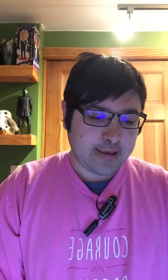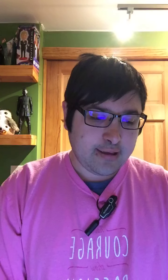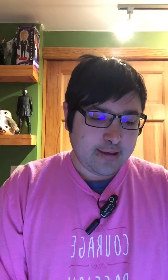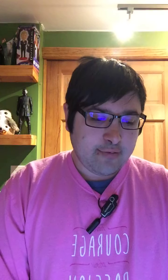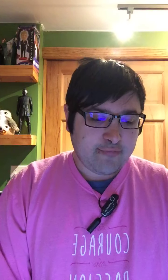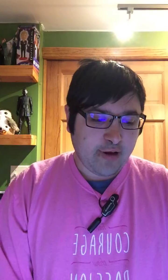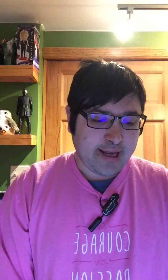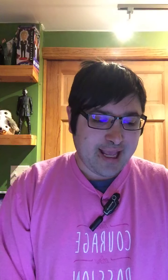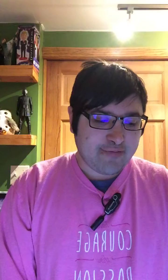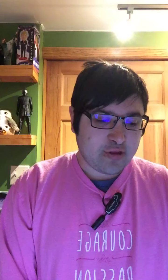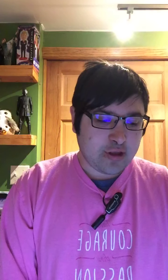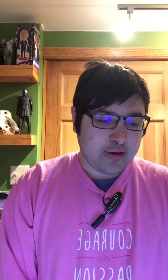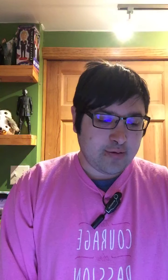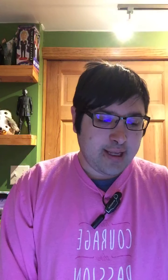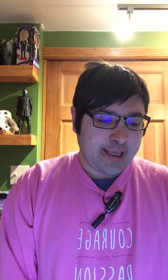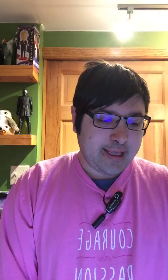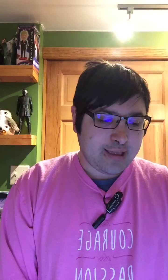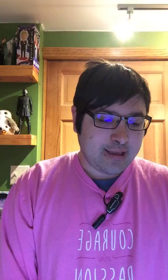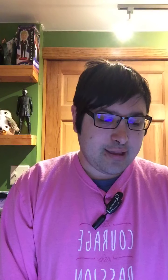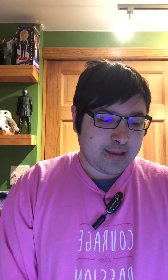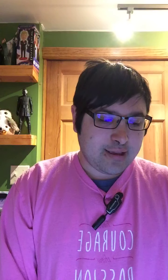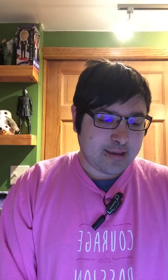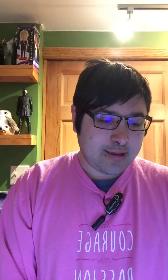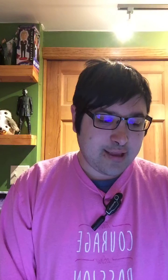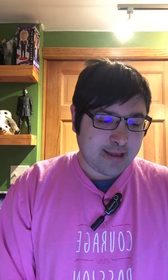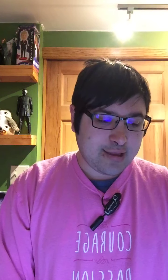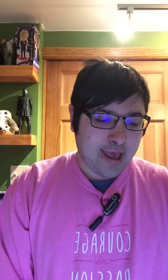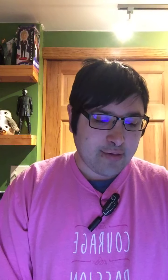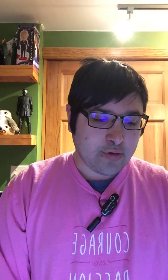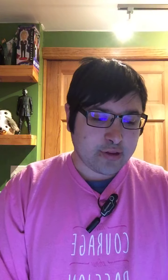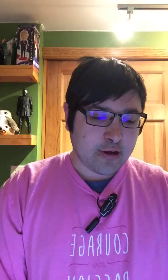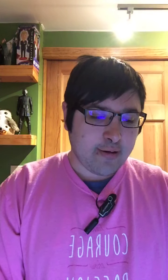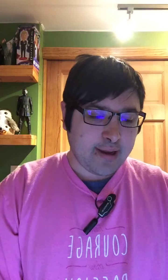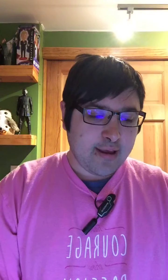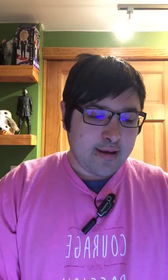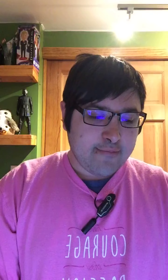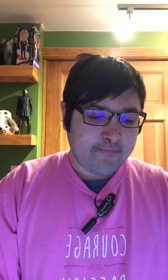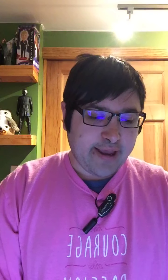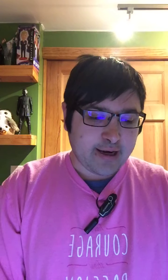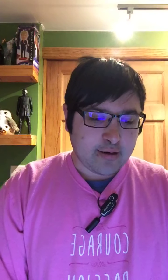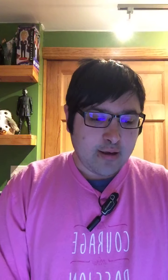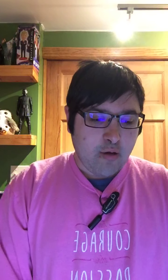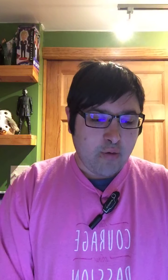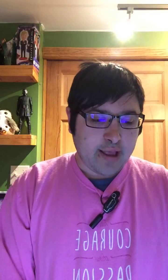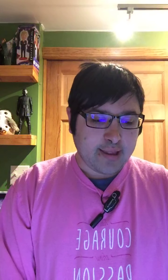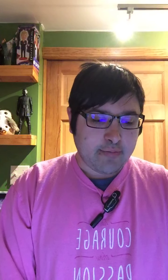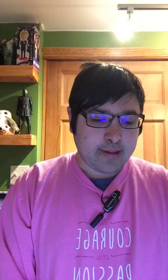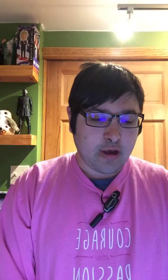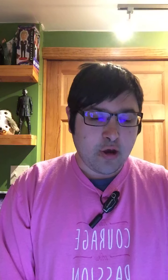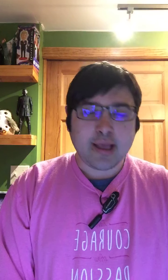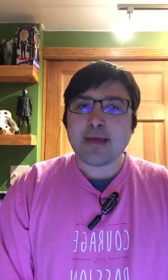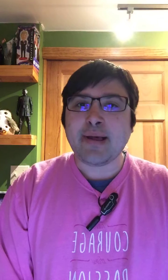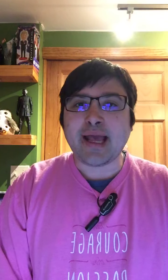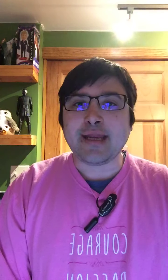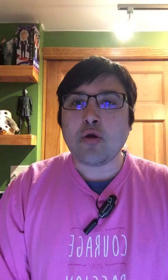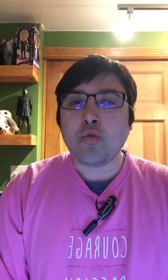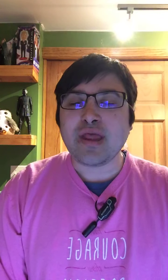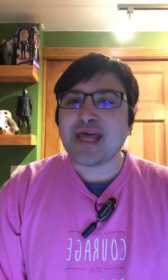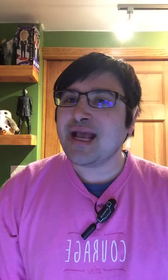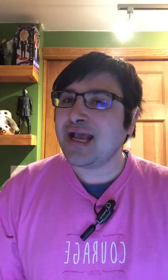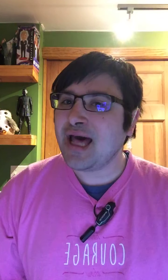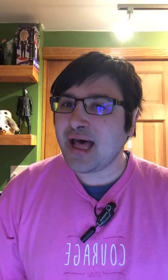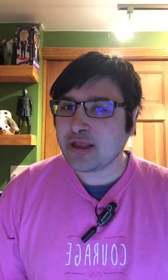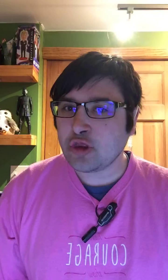Convert Friday afternoon and set towels on fire while it was occupied